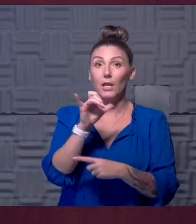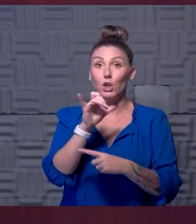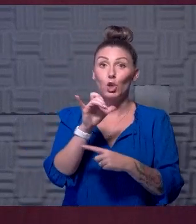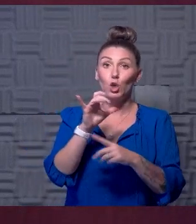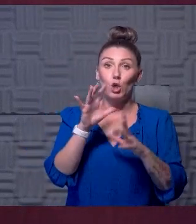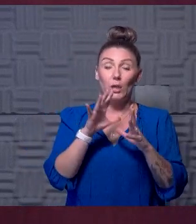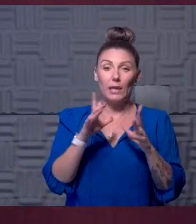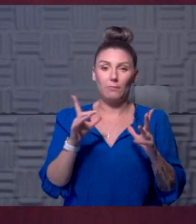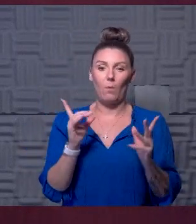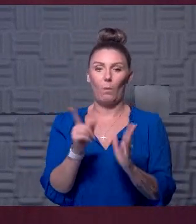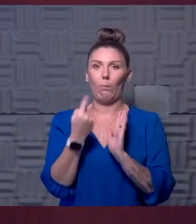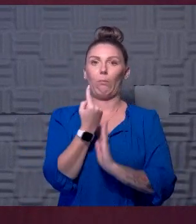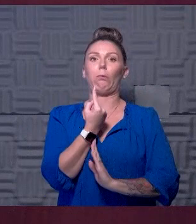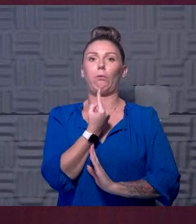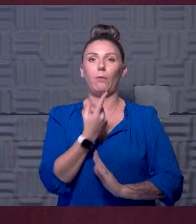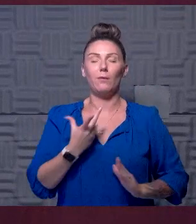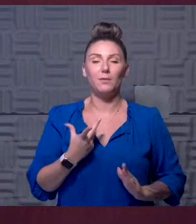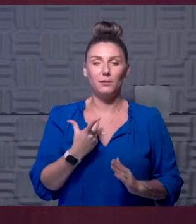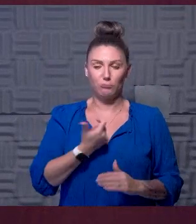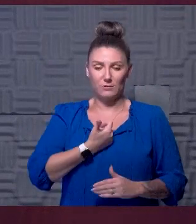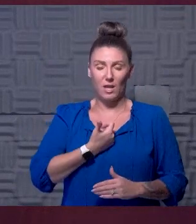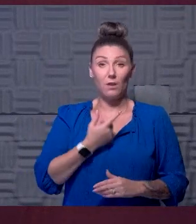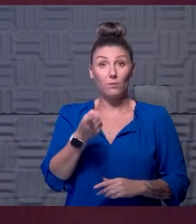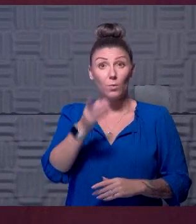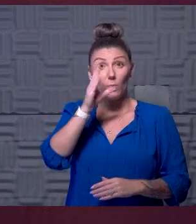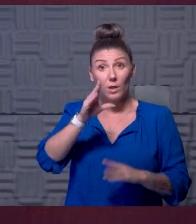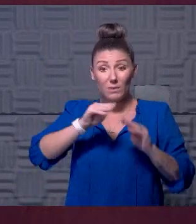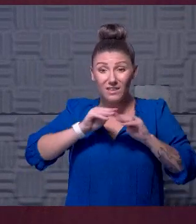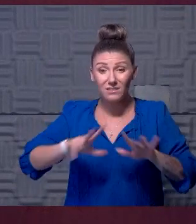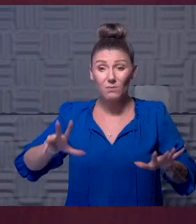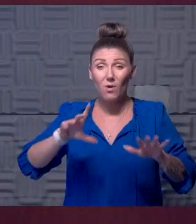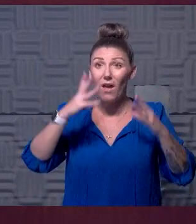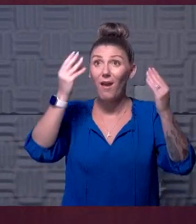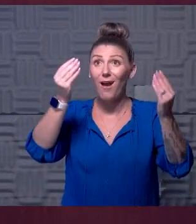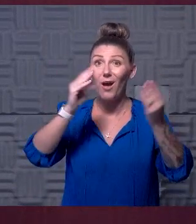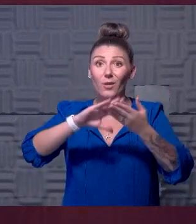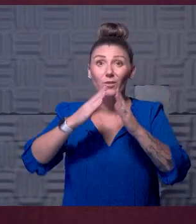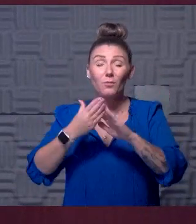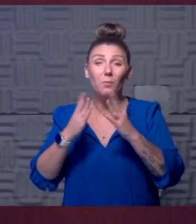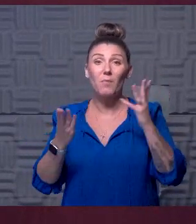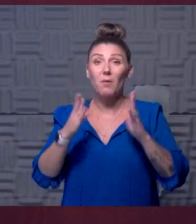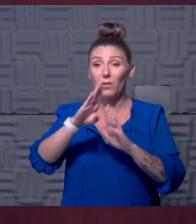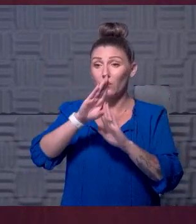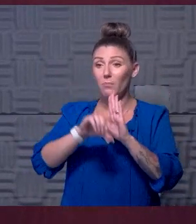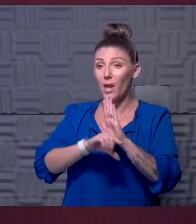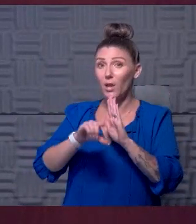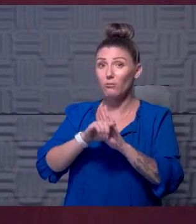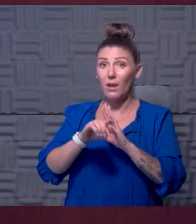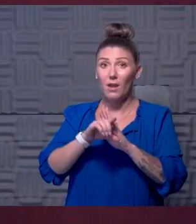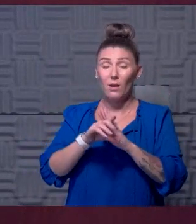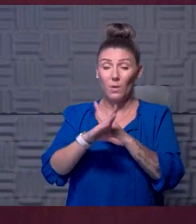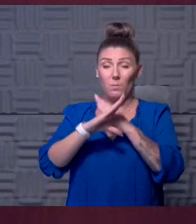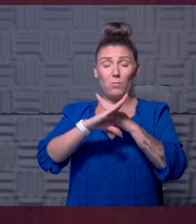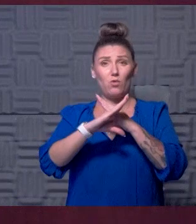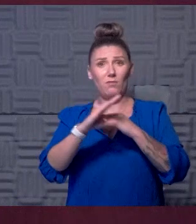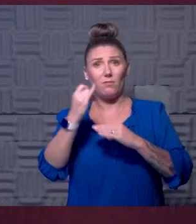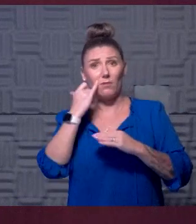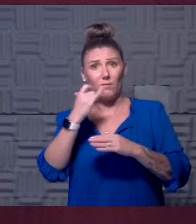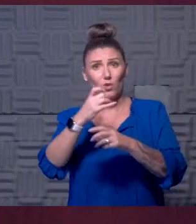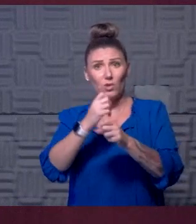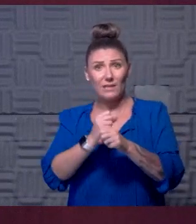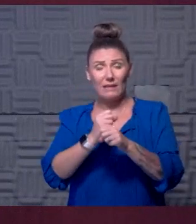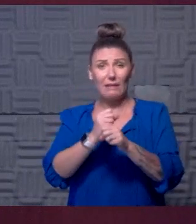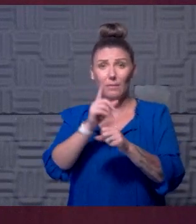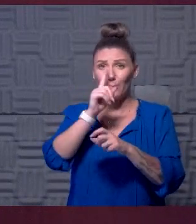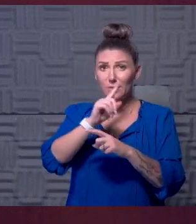going to be exposed to this virus in the community. And so there may be some background immunity, even if you get placebo, that develops.